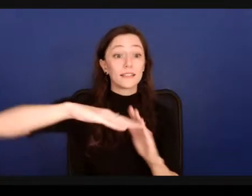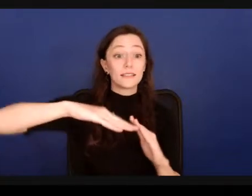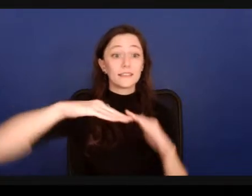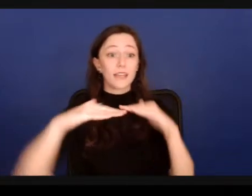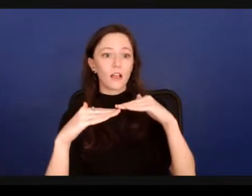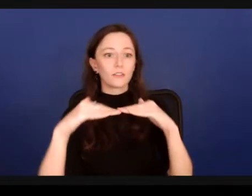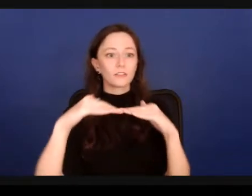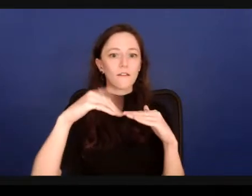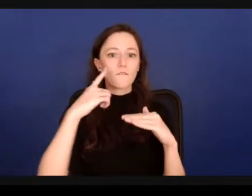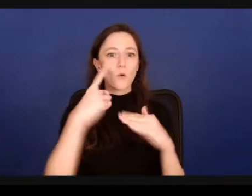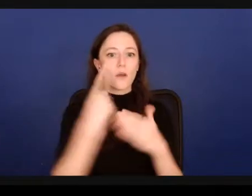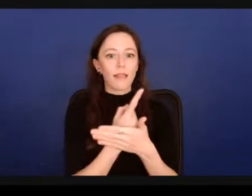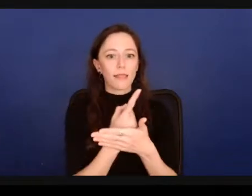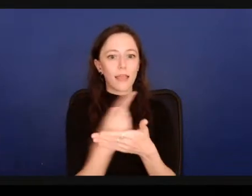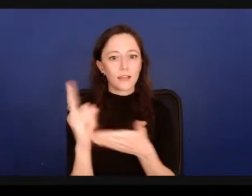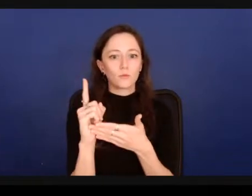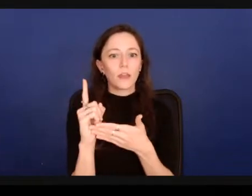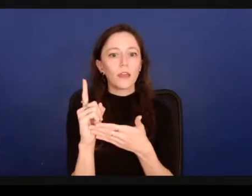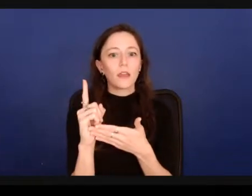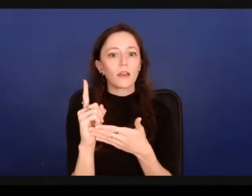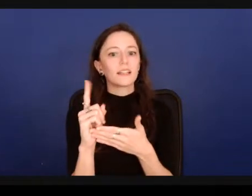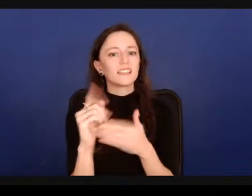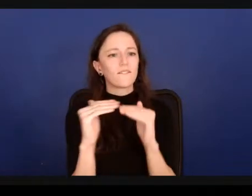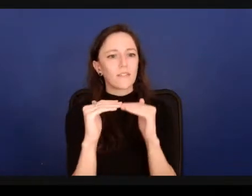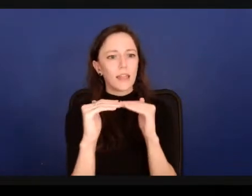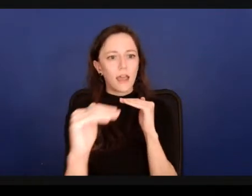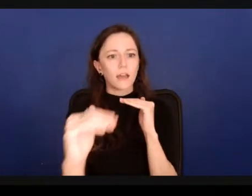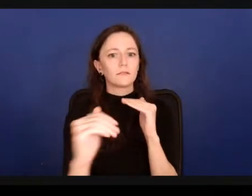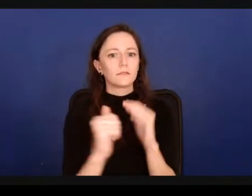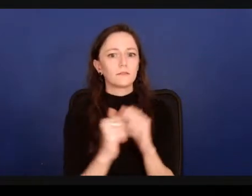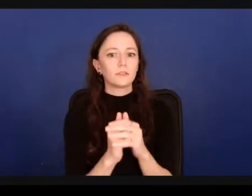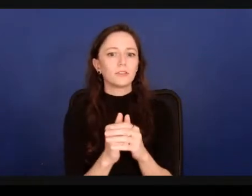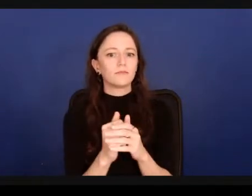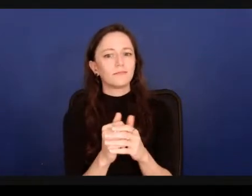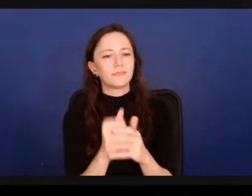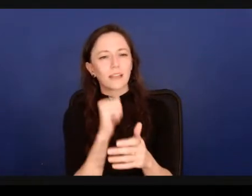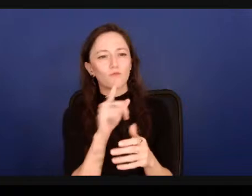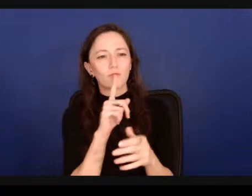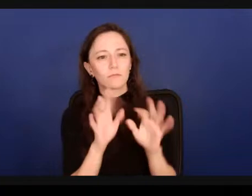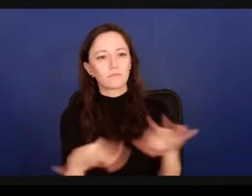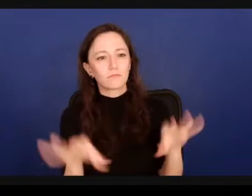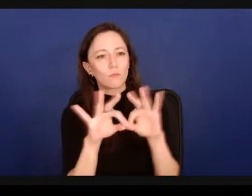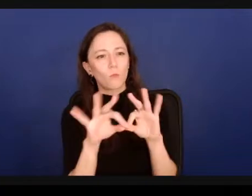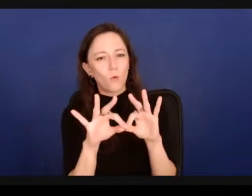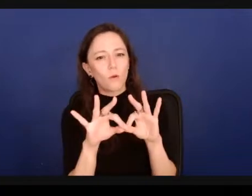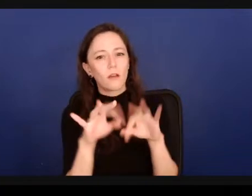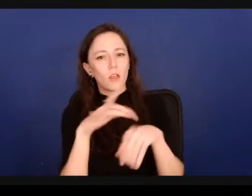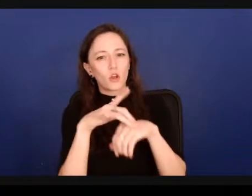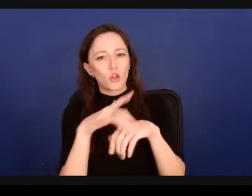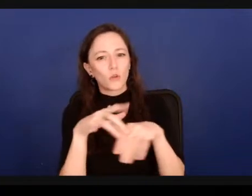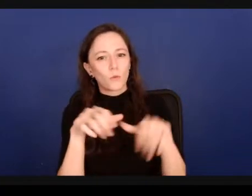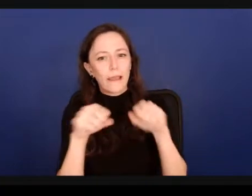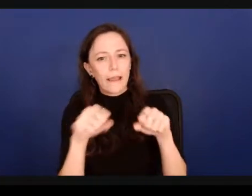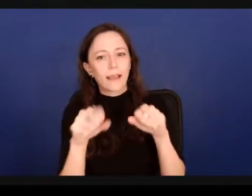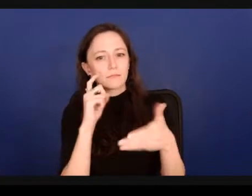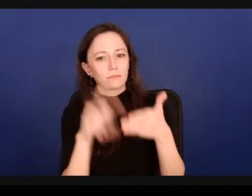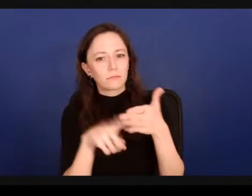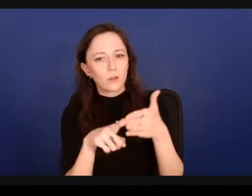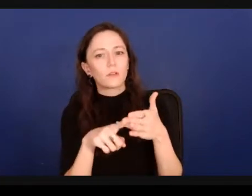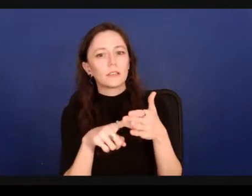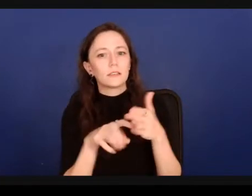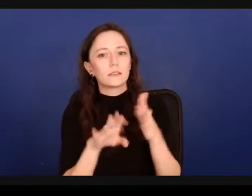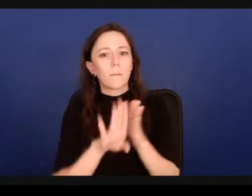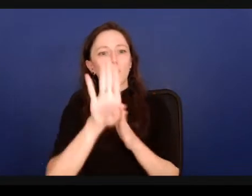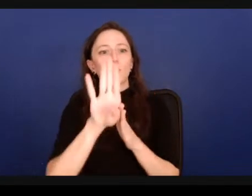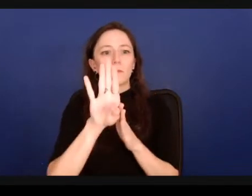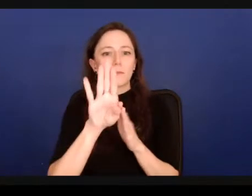flat. You see the daily variations. That stuff doesn't matter. You see a spike, it's an earthquake even detected. Also doesn't matter here for the overall ground